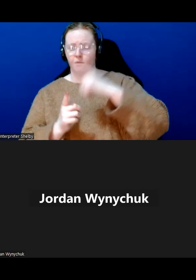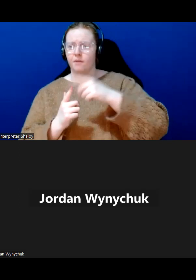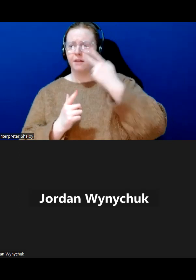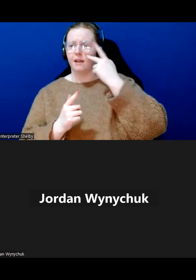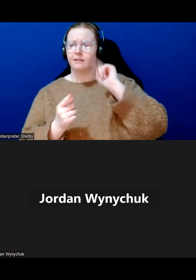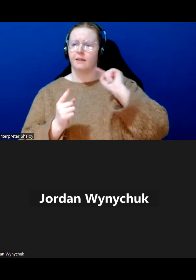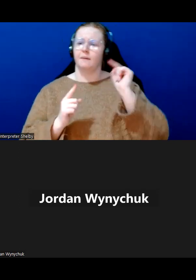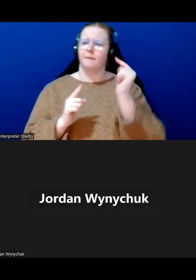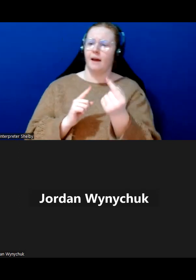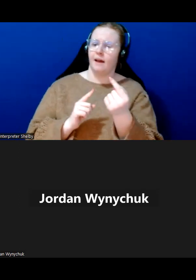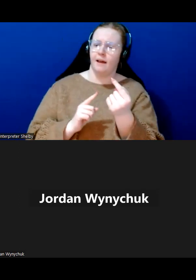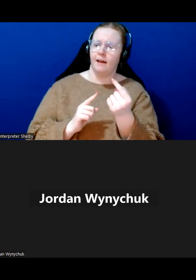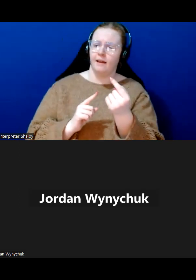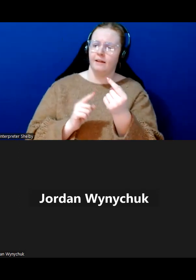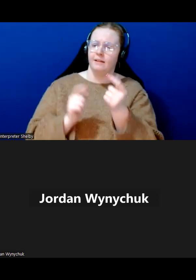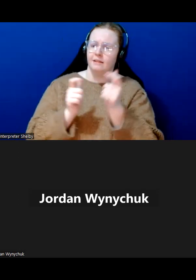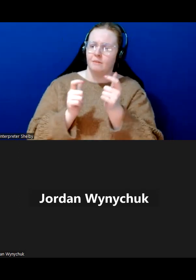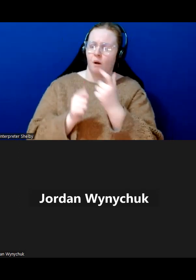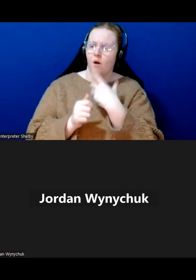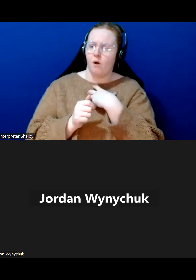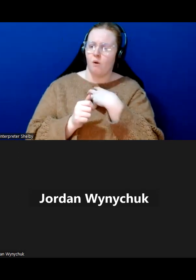it those tiny, tiny white,